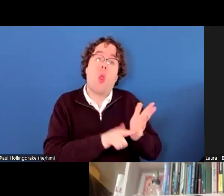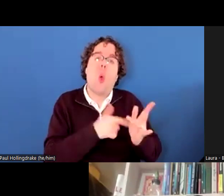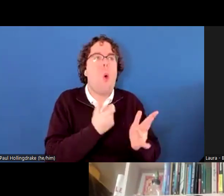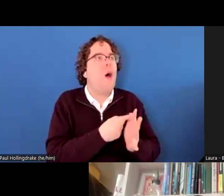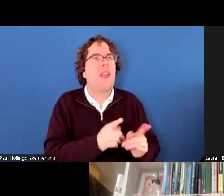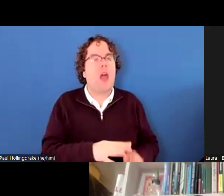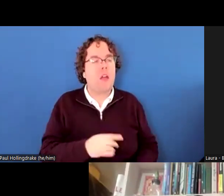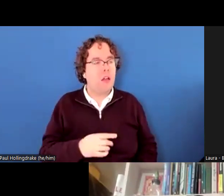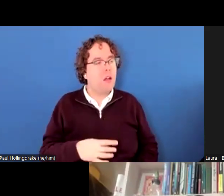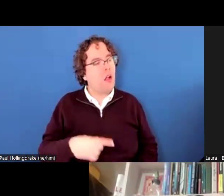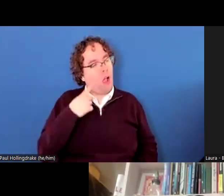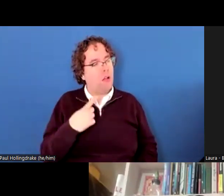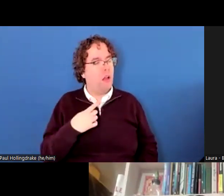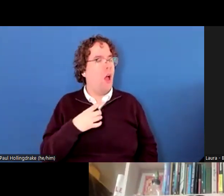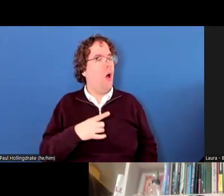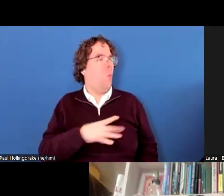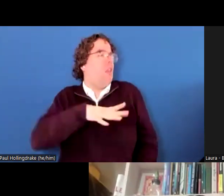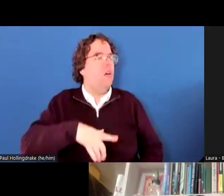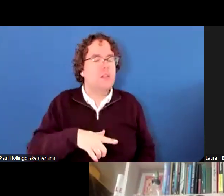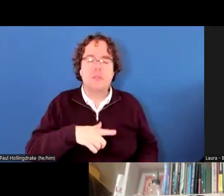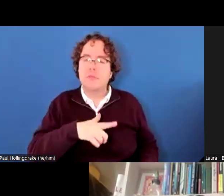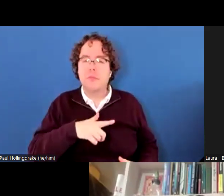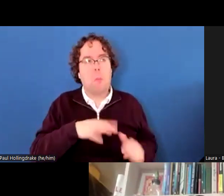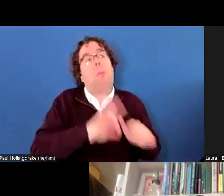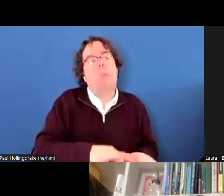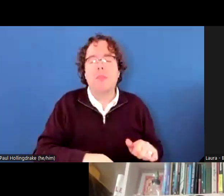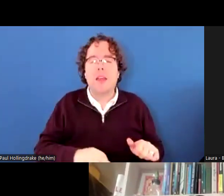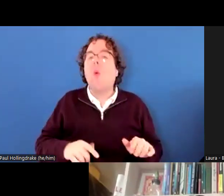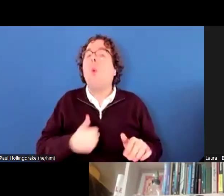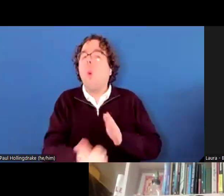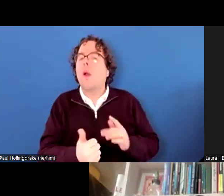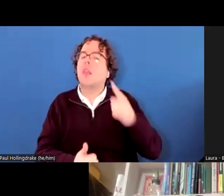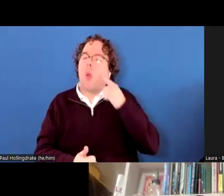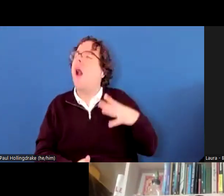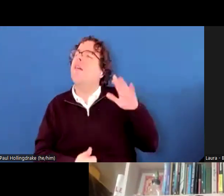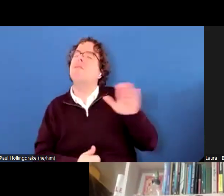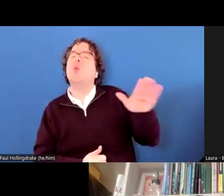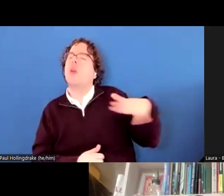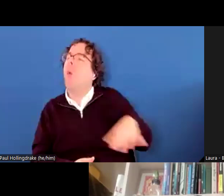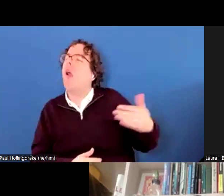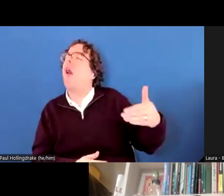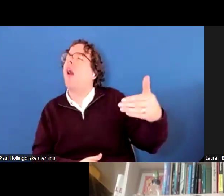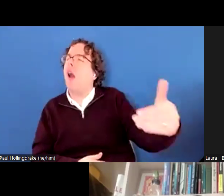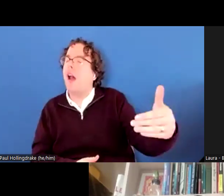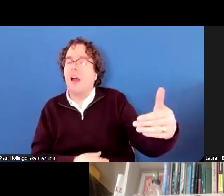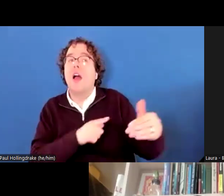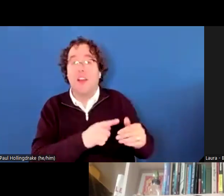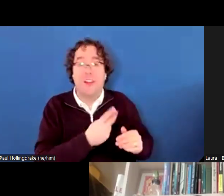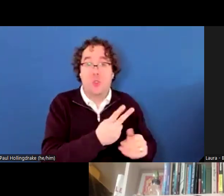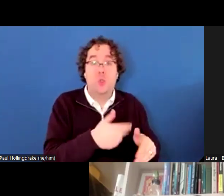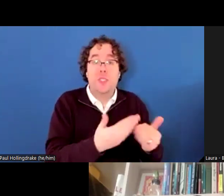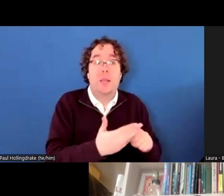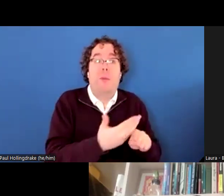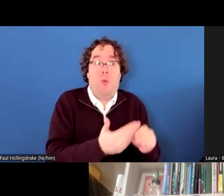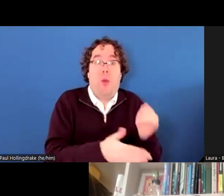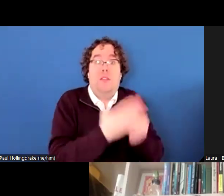kind of in my horizon, but I guess there was something in my gut that I saw the opportunity and applied a couple of days before it was due.